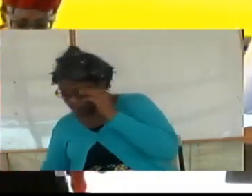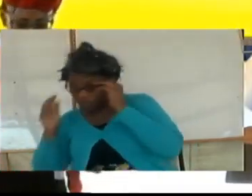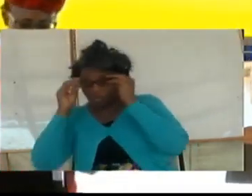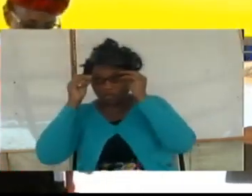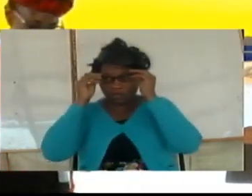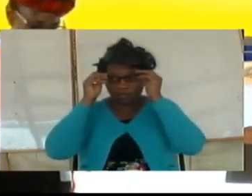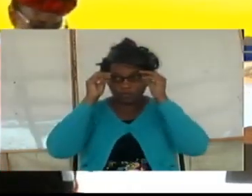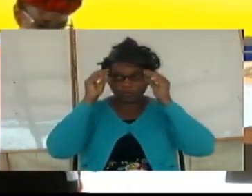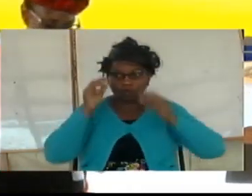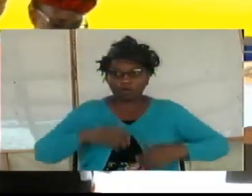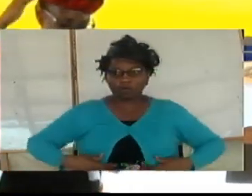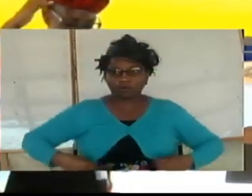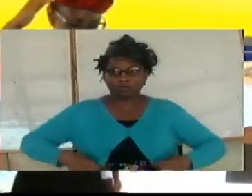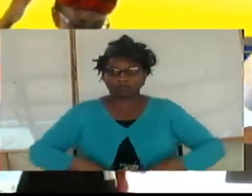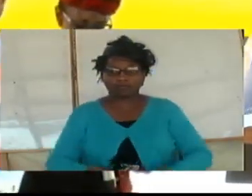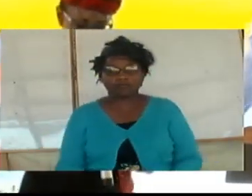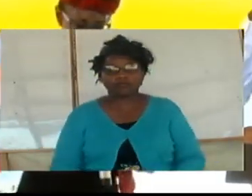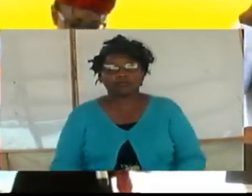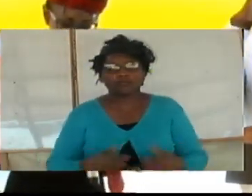Singers, just lift your hands.